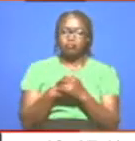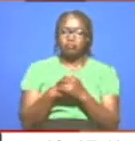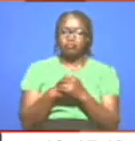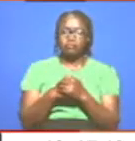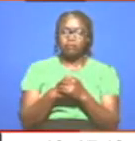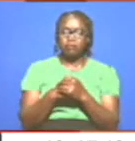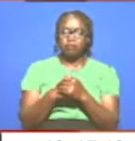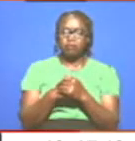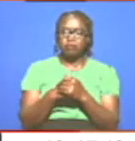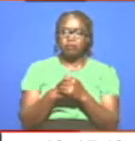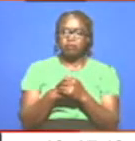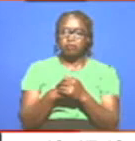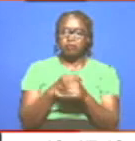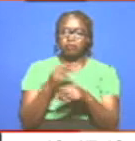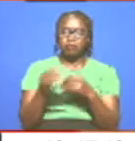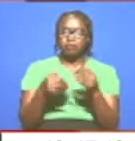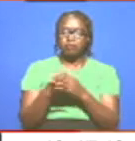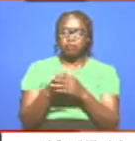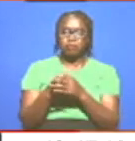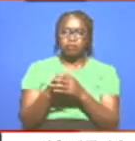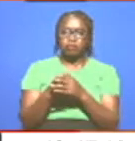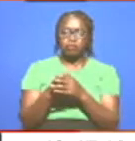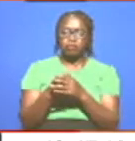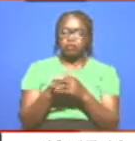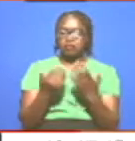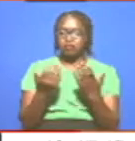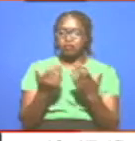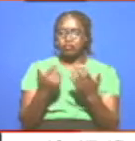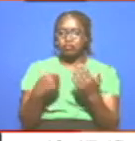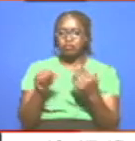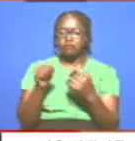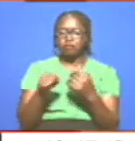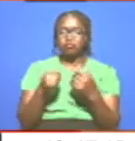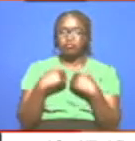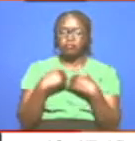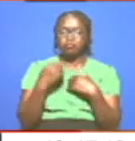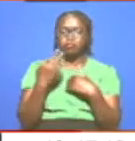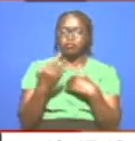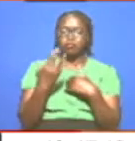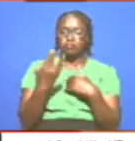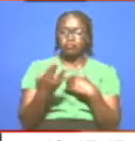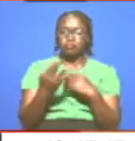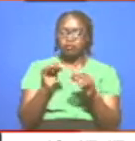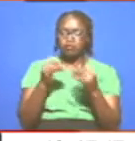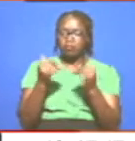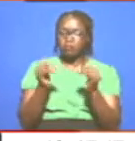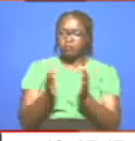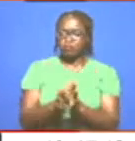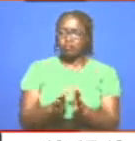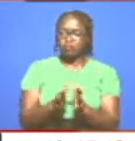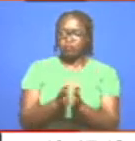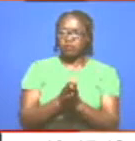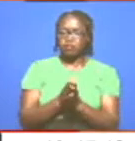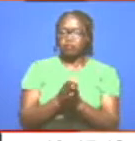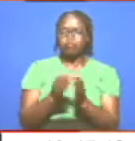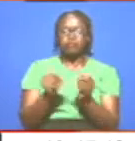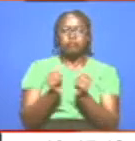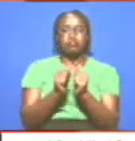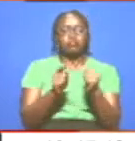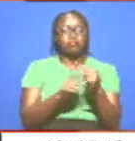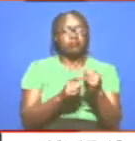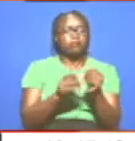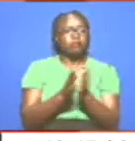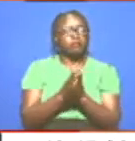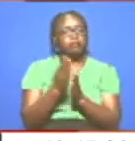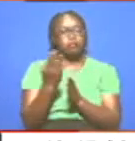or we can say we can have a number like 3 to 4 players in every team. We can have a 6 teams and 4 players. We